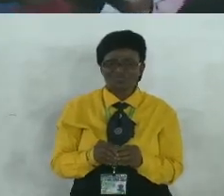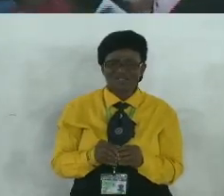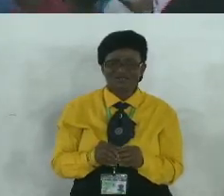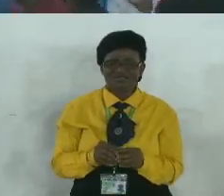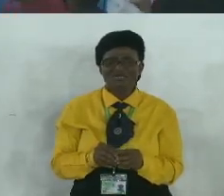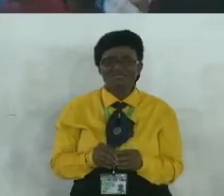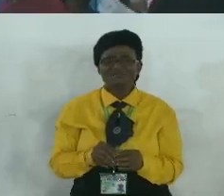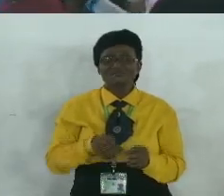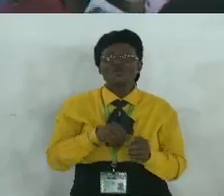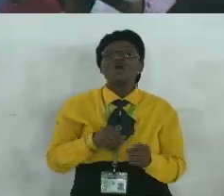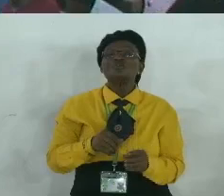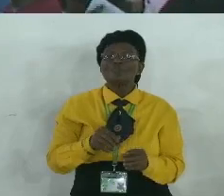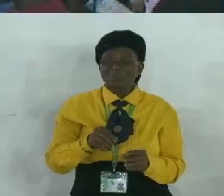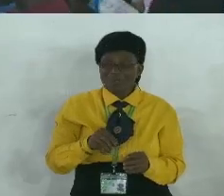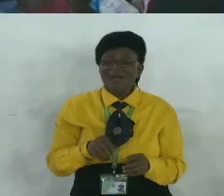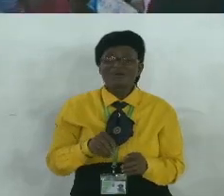they just must obey you